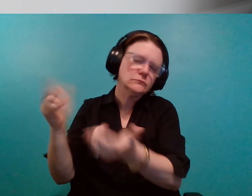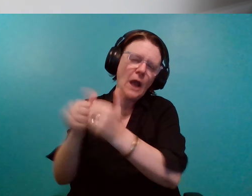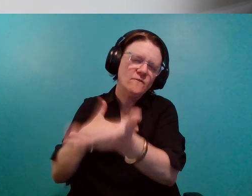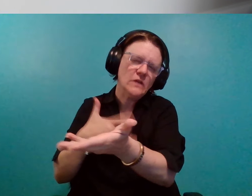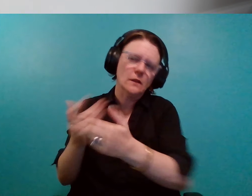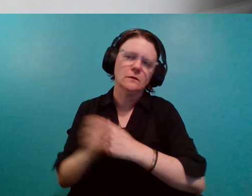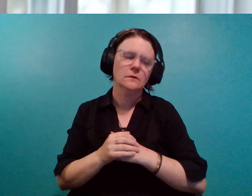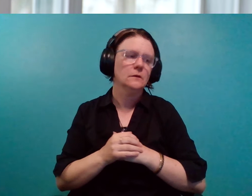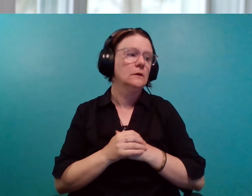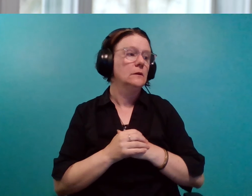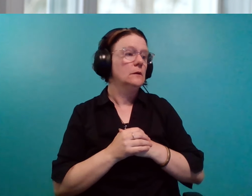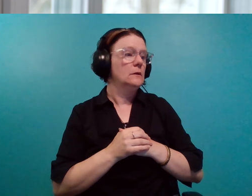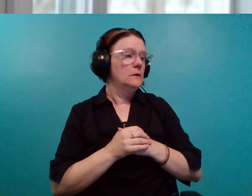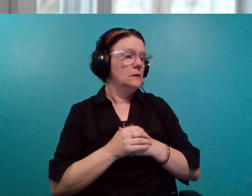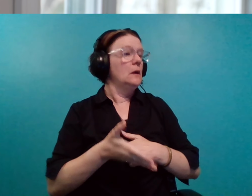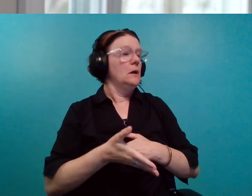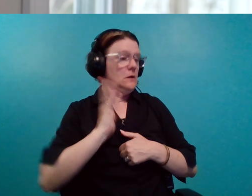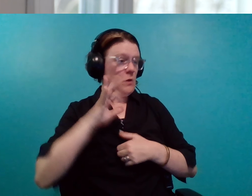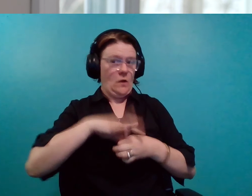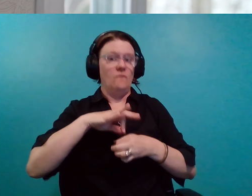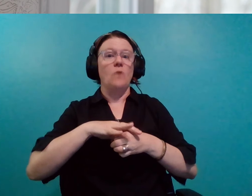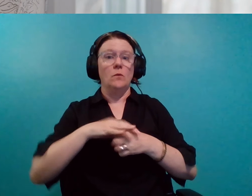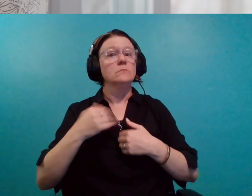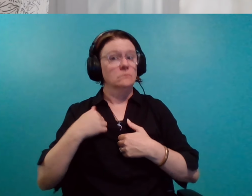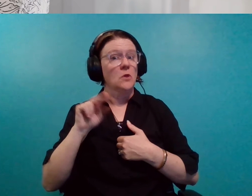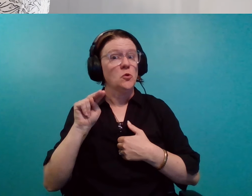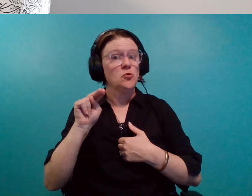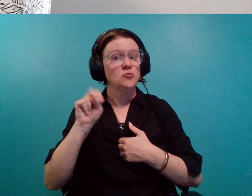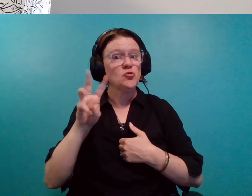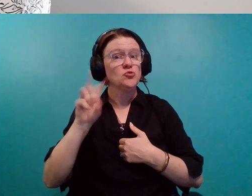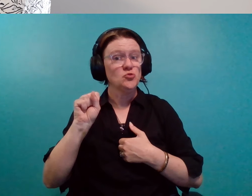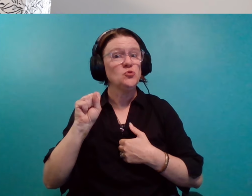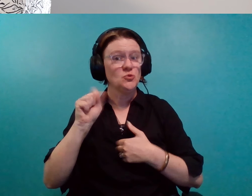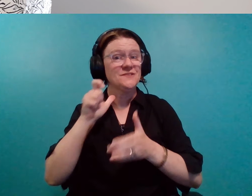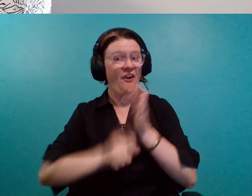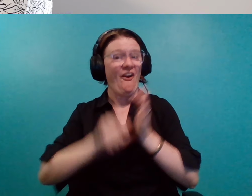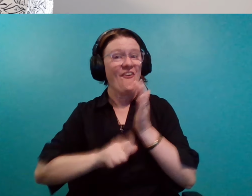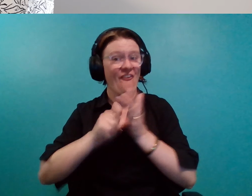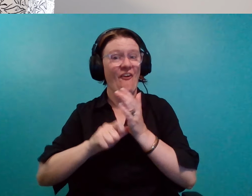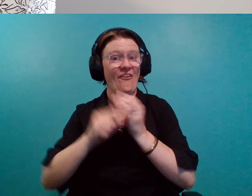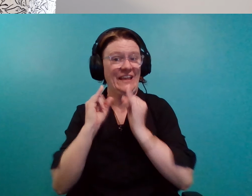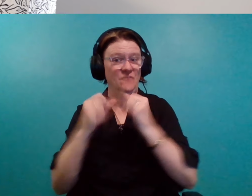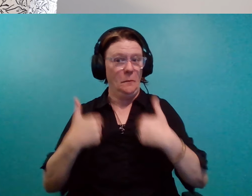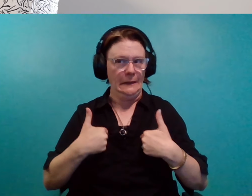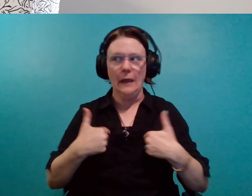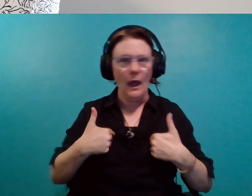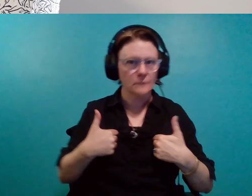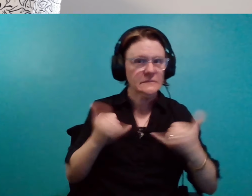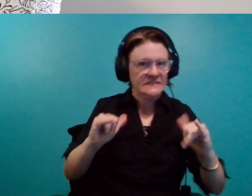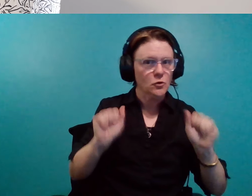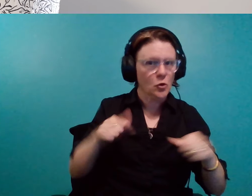you first voted? So actually, when I first voted, I was in the newspaper. I was able-bodied, believe it or not, in